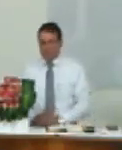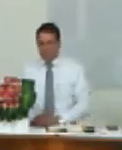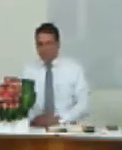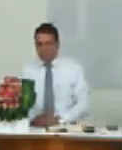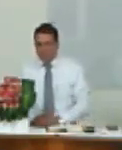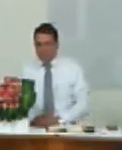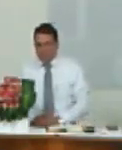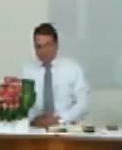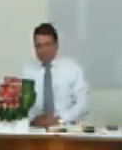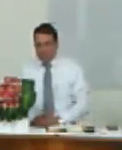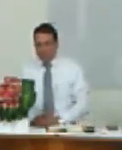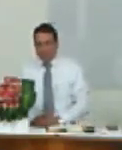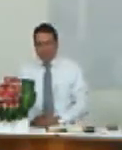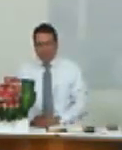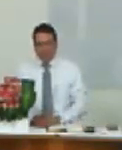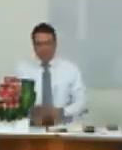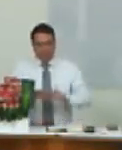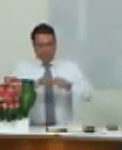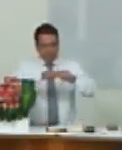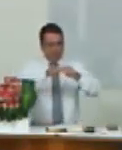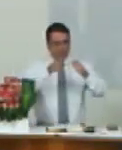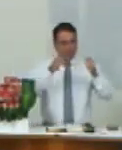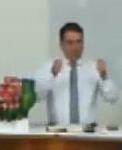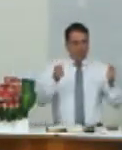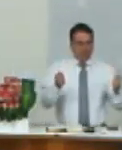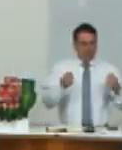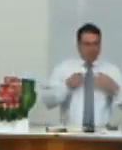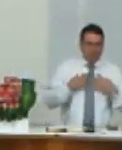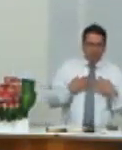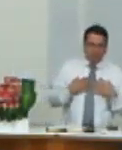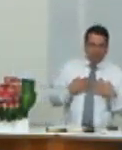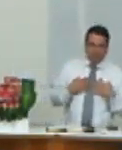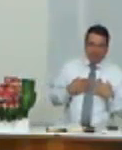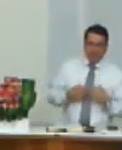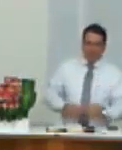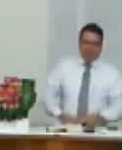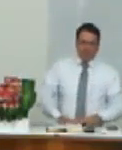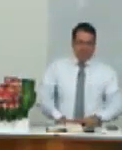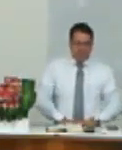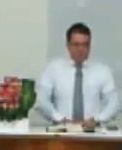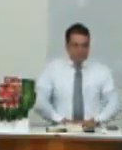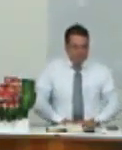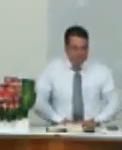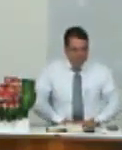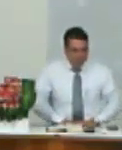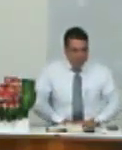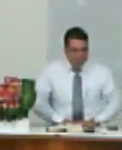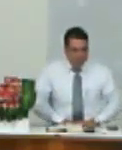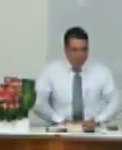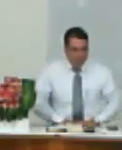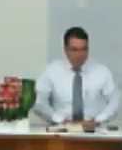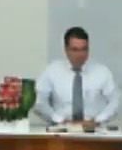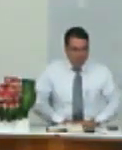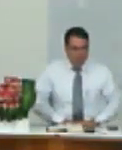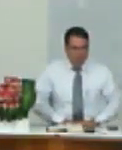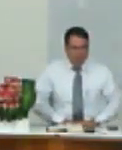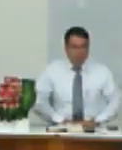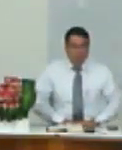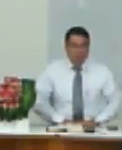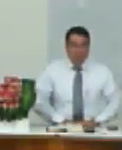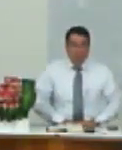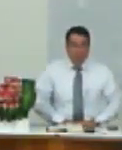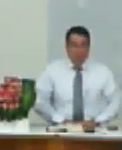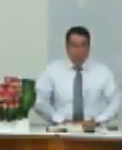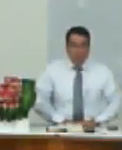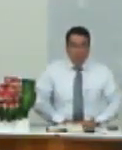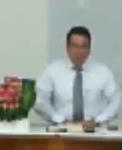is for todos. Everybody. Salvation is for everybody. No pão, because on the breaking of the bread, acesso, each one of us has access to the blessing